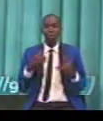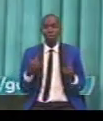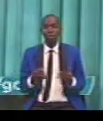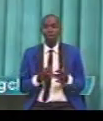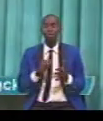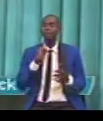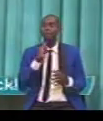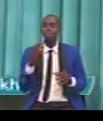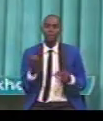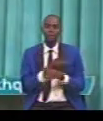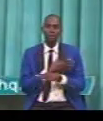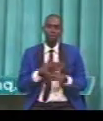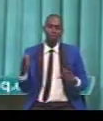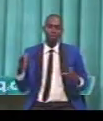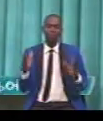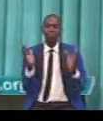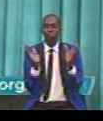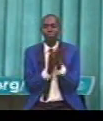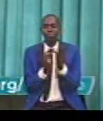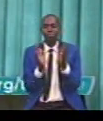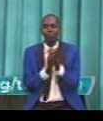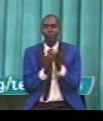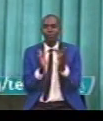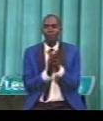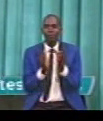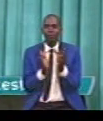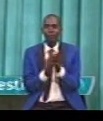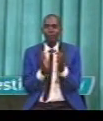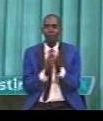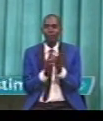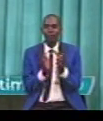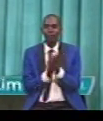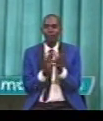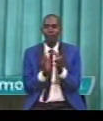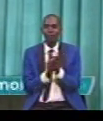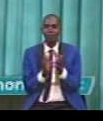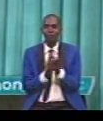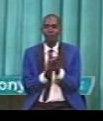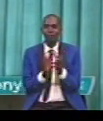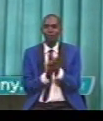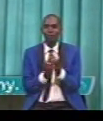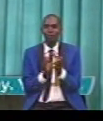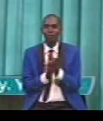It has gone, the pain. Jam your hands together for the Lord. Hallelujah.